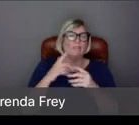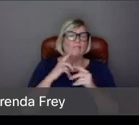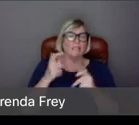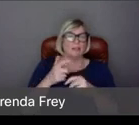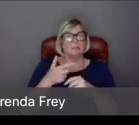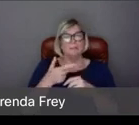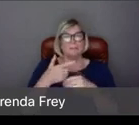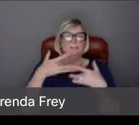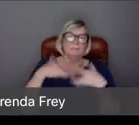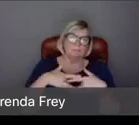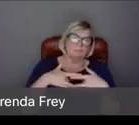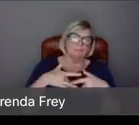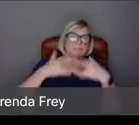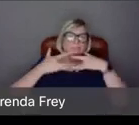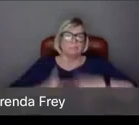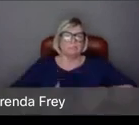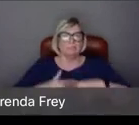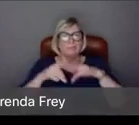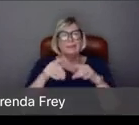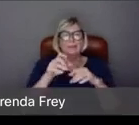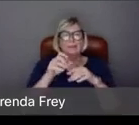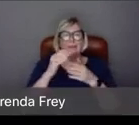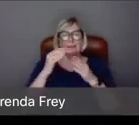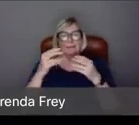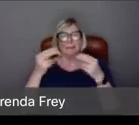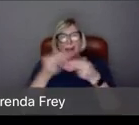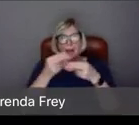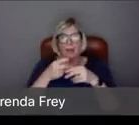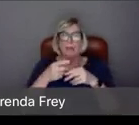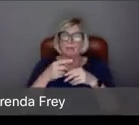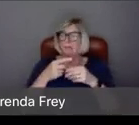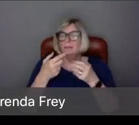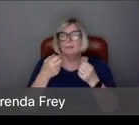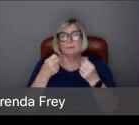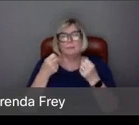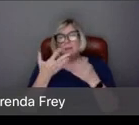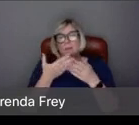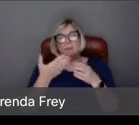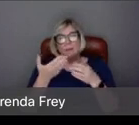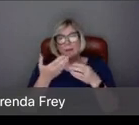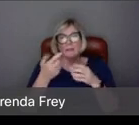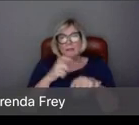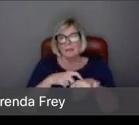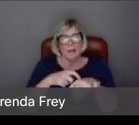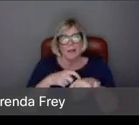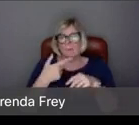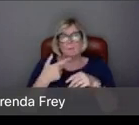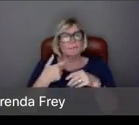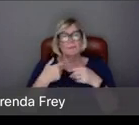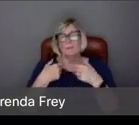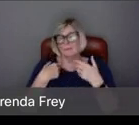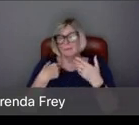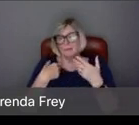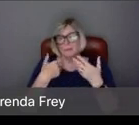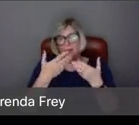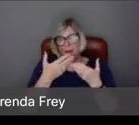But there are things that we're going to run into in our lives that we don't want on our credit report, but it's going to be there. And they're just part